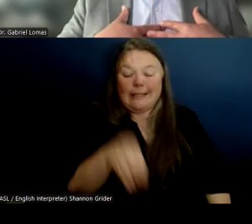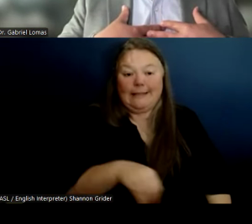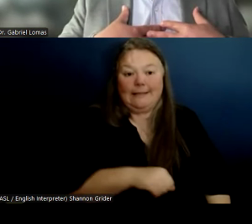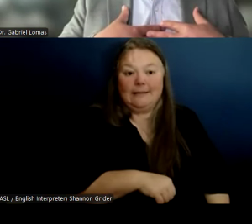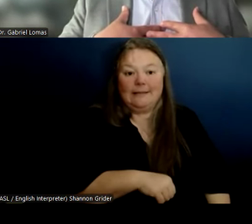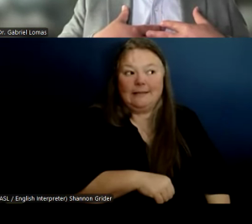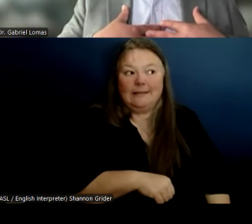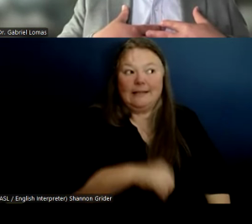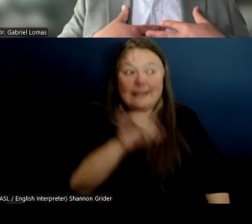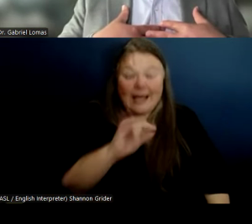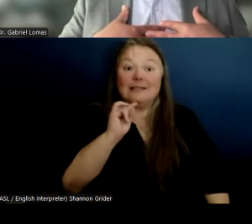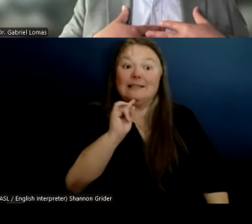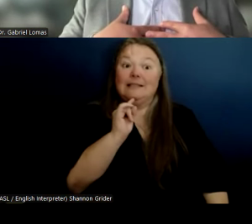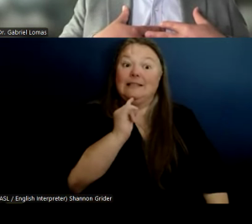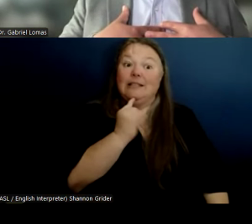Like